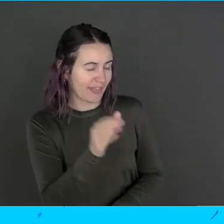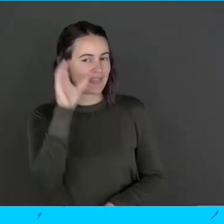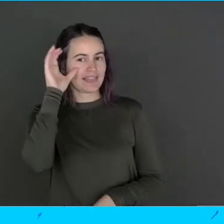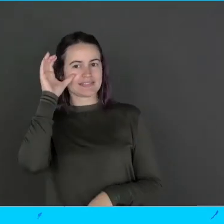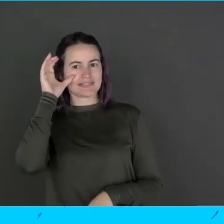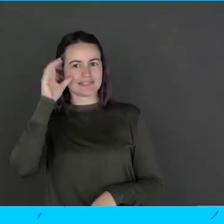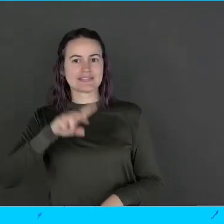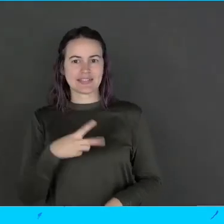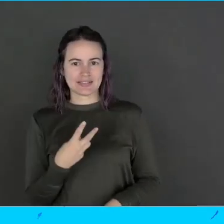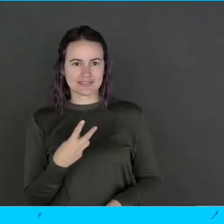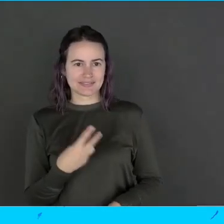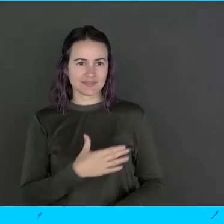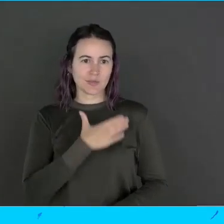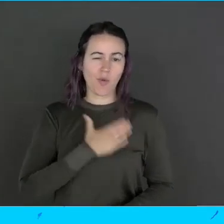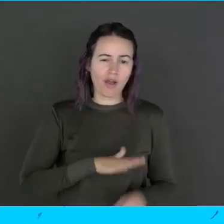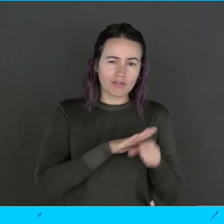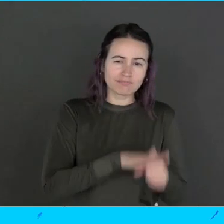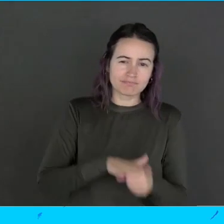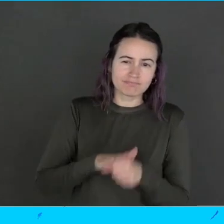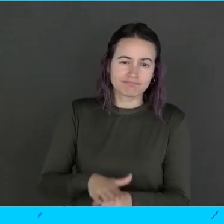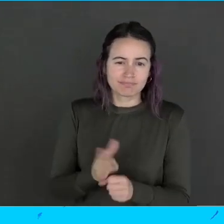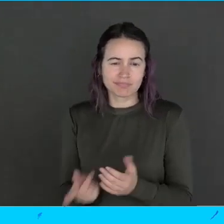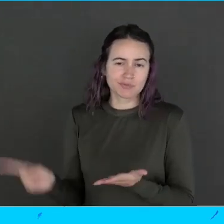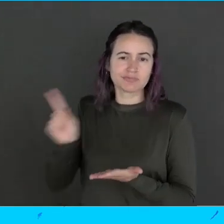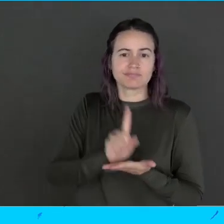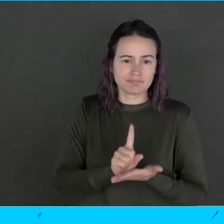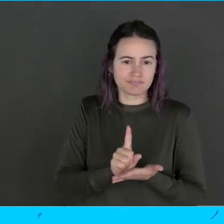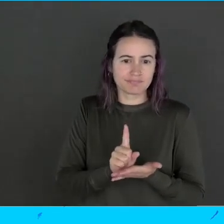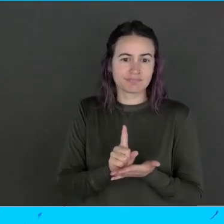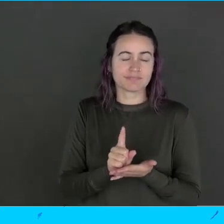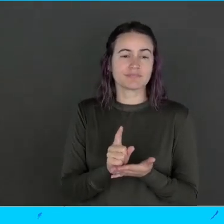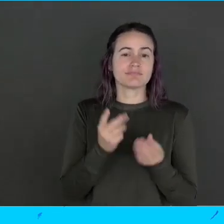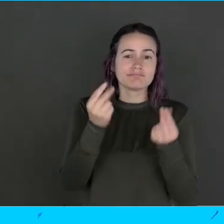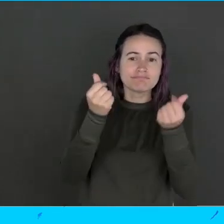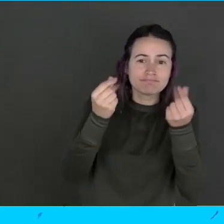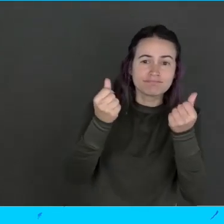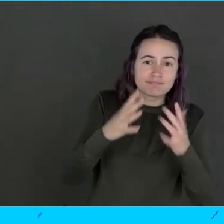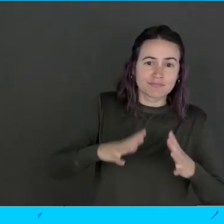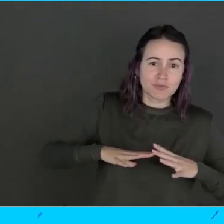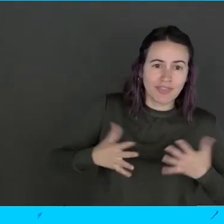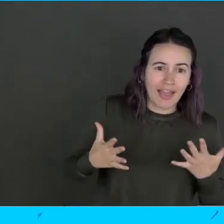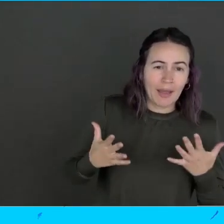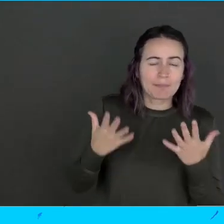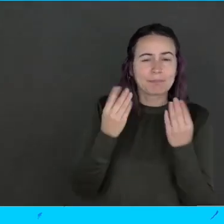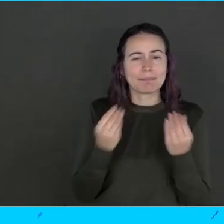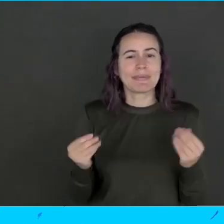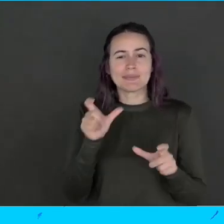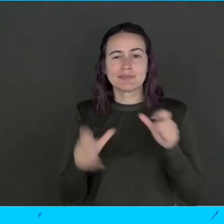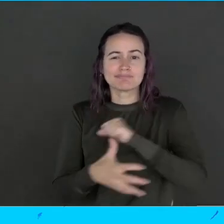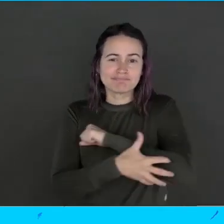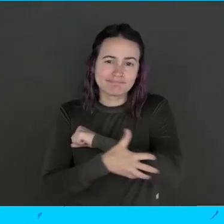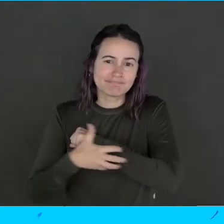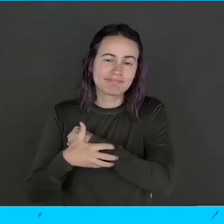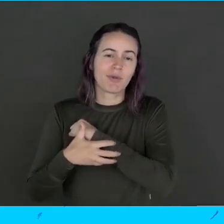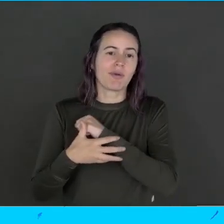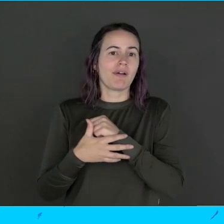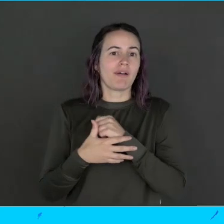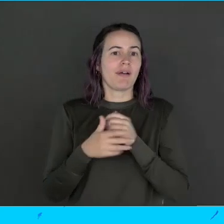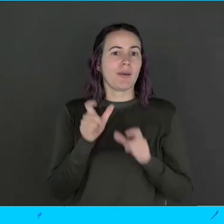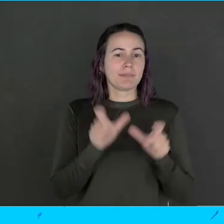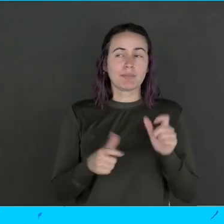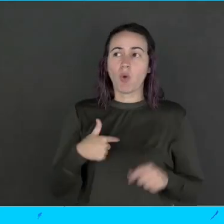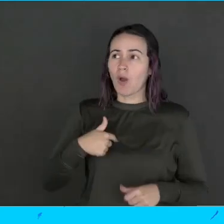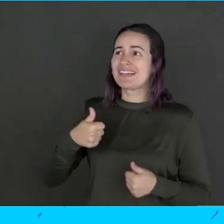hidden, everything from the cost of living to the cost of giving, because too many are living below the line. Many say they are okay, but they are not